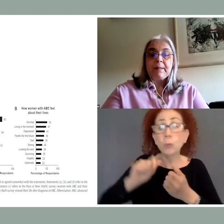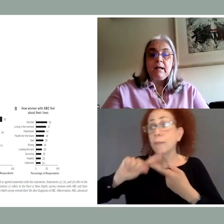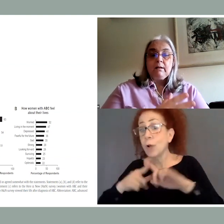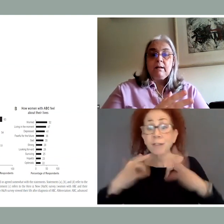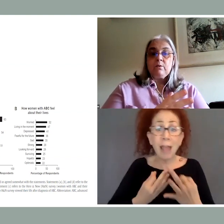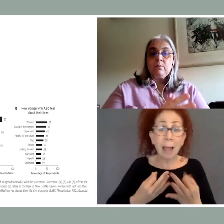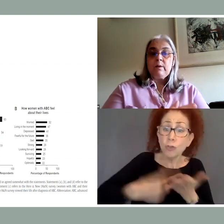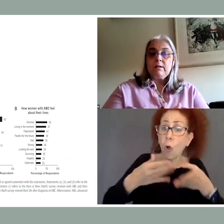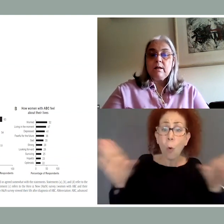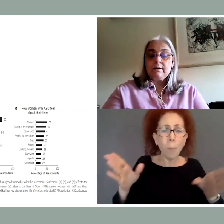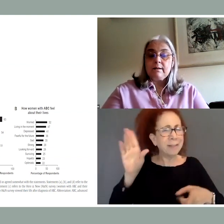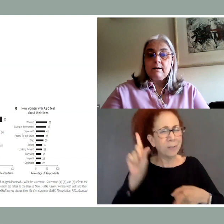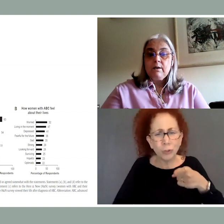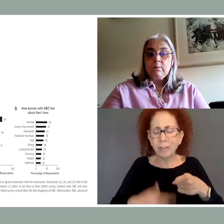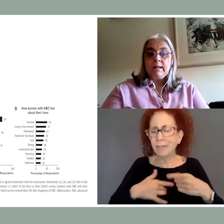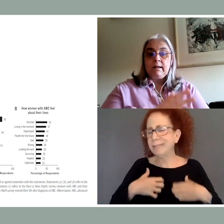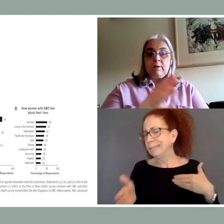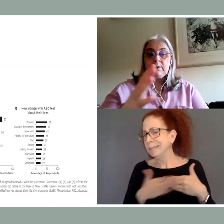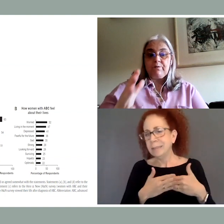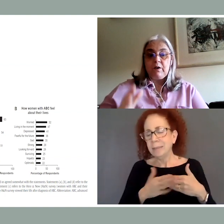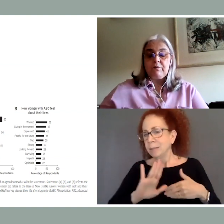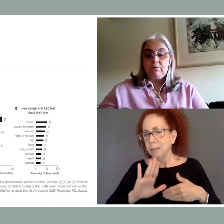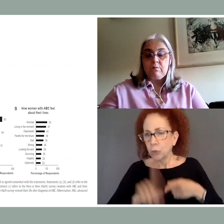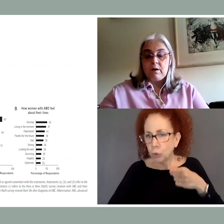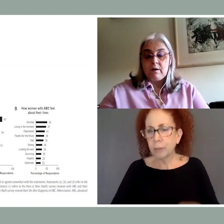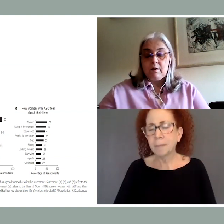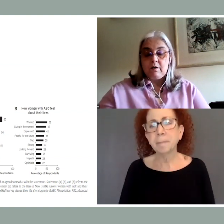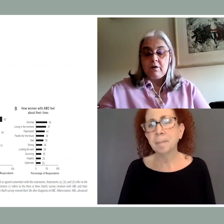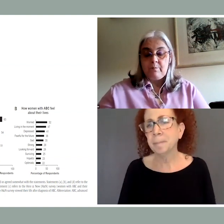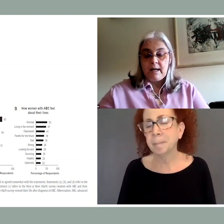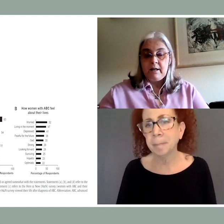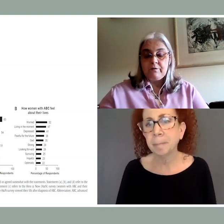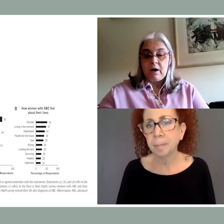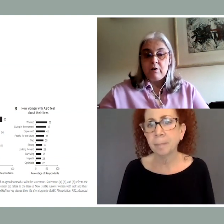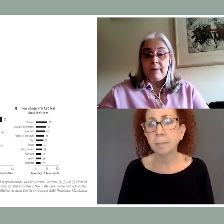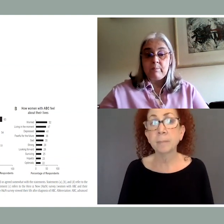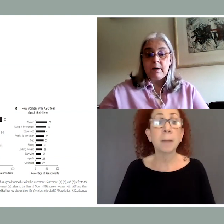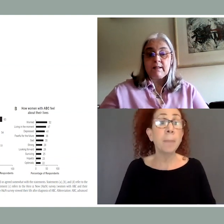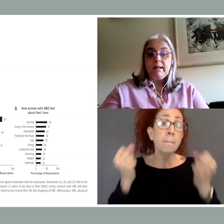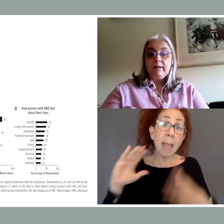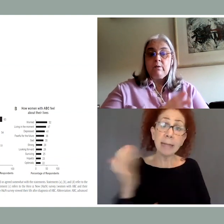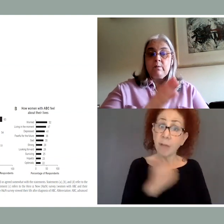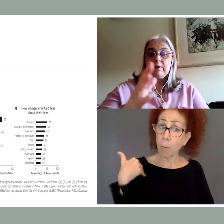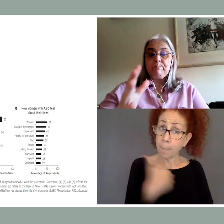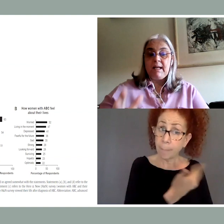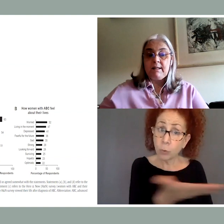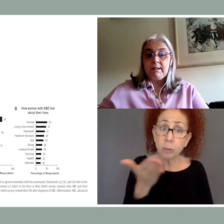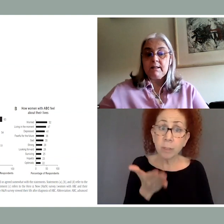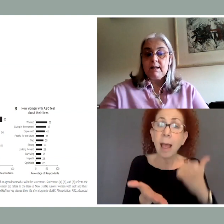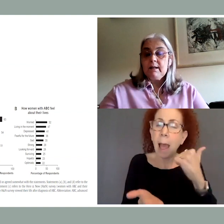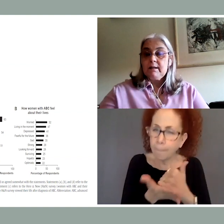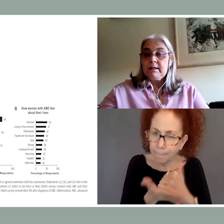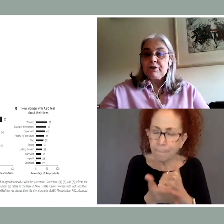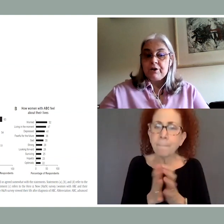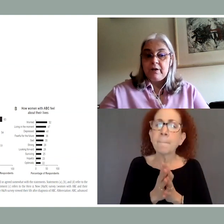friends. Now, we, with the help of many of our members, who